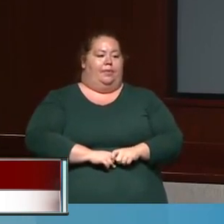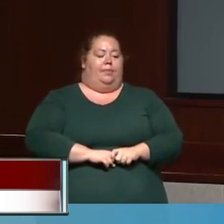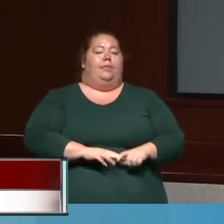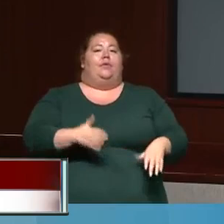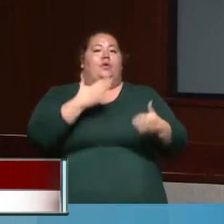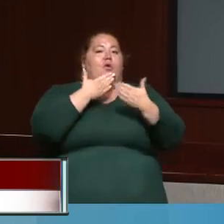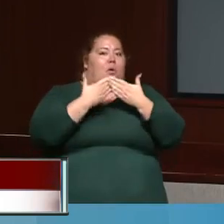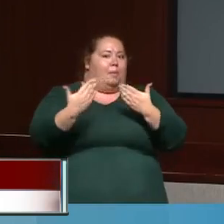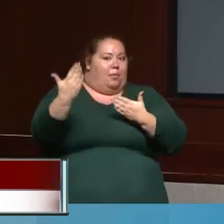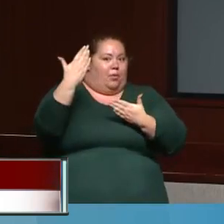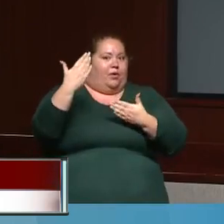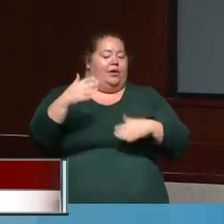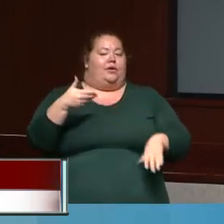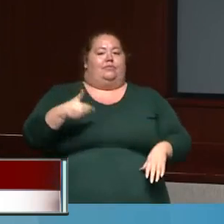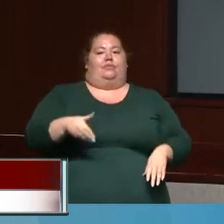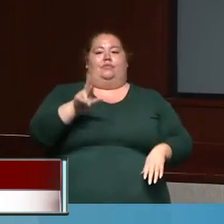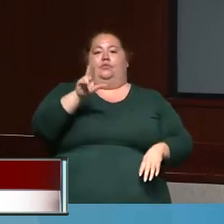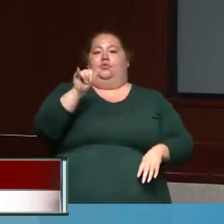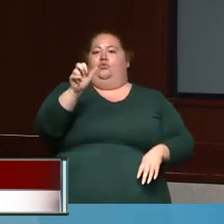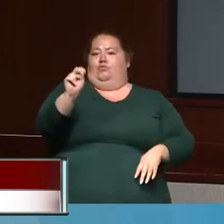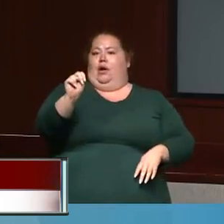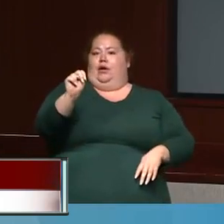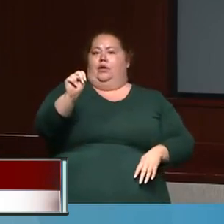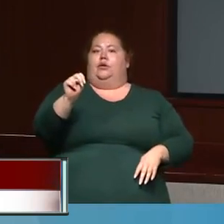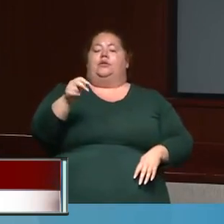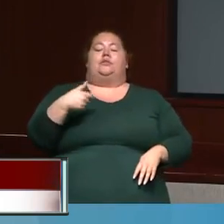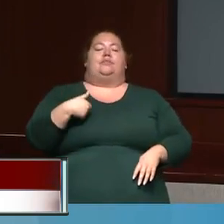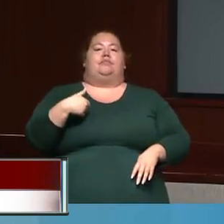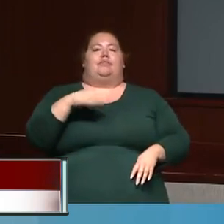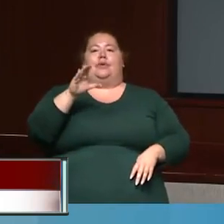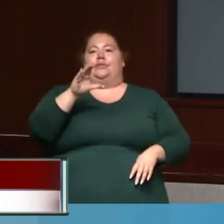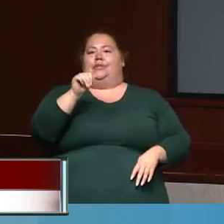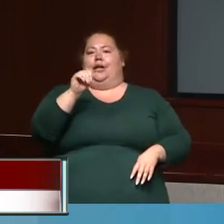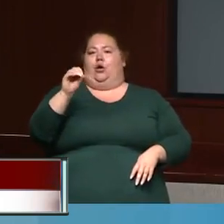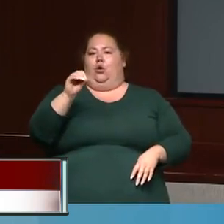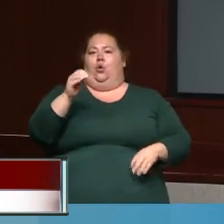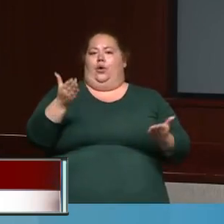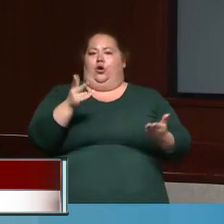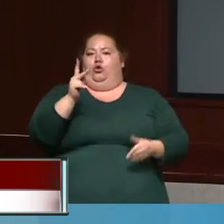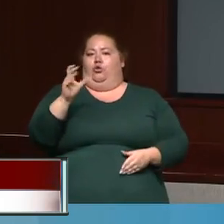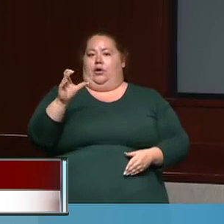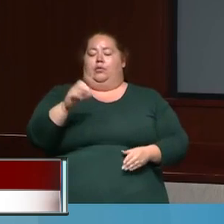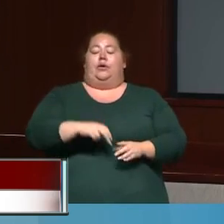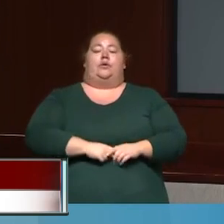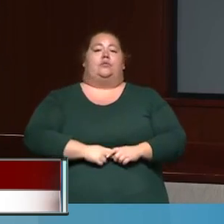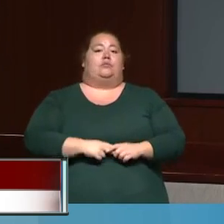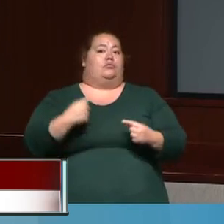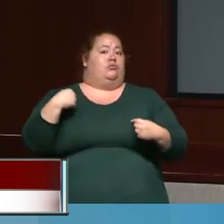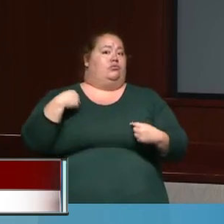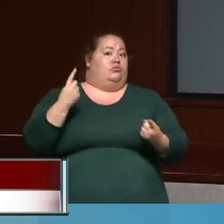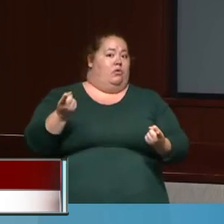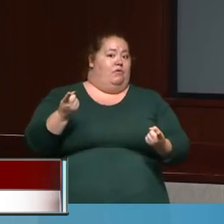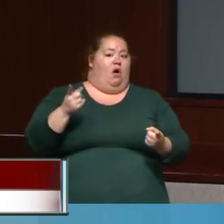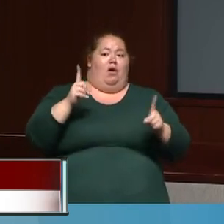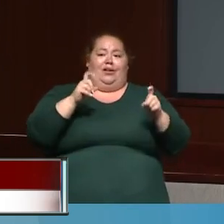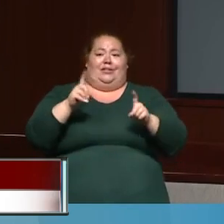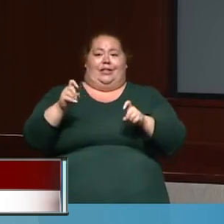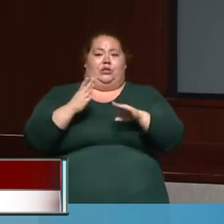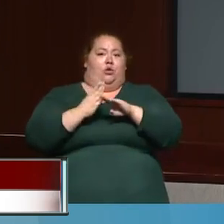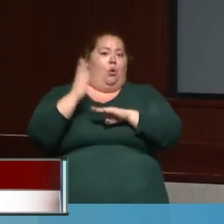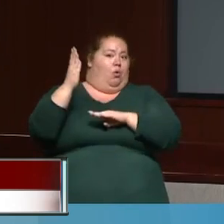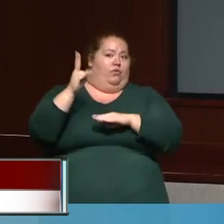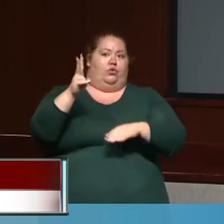Good morning, everybody. I'm Ryan Alsop, the County Chief Administrative Officer. We've tested over